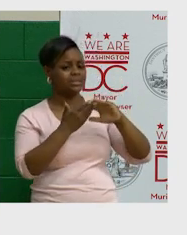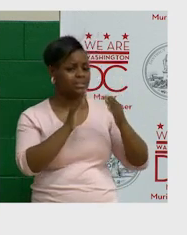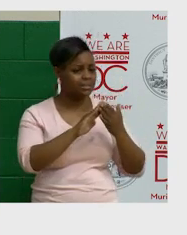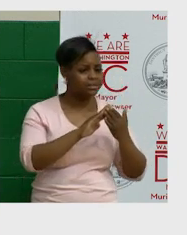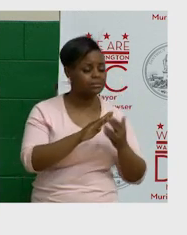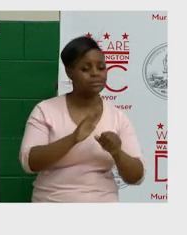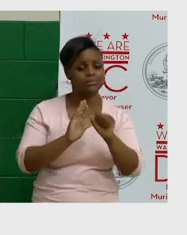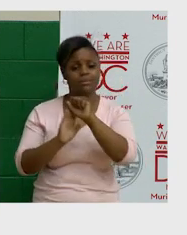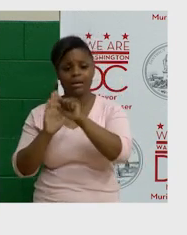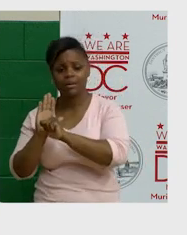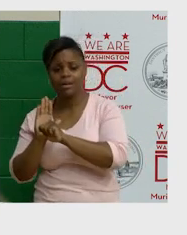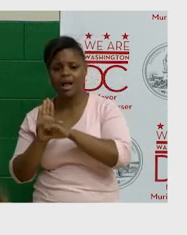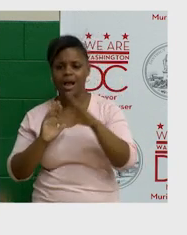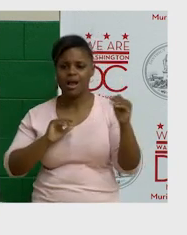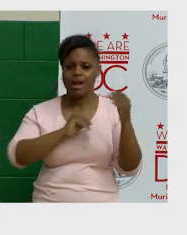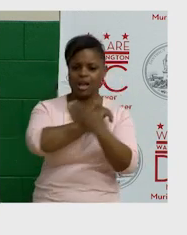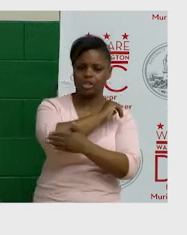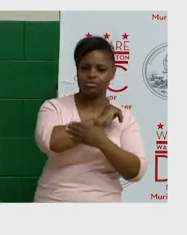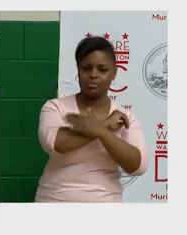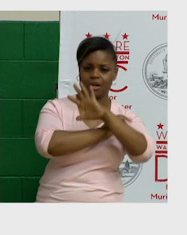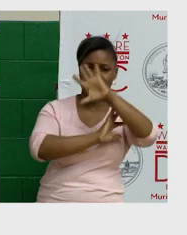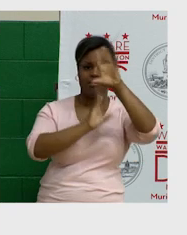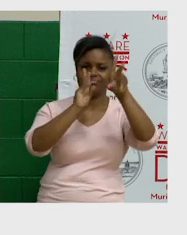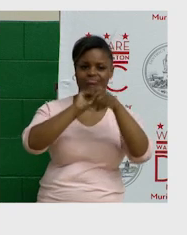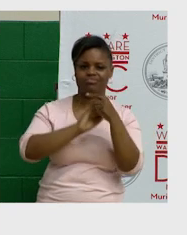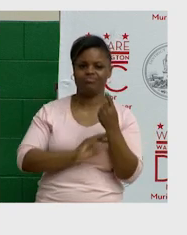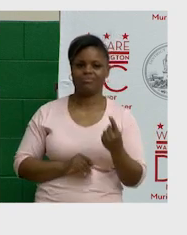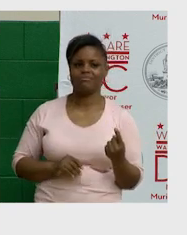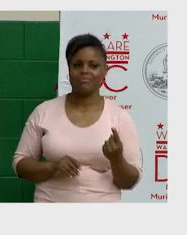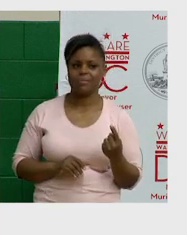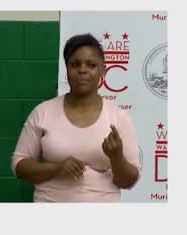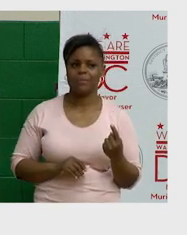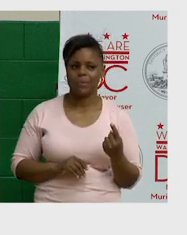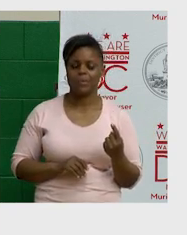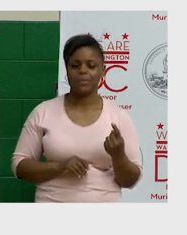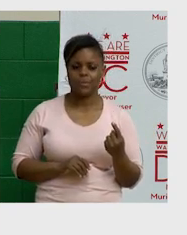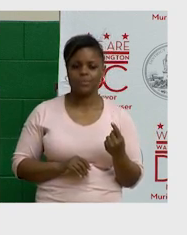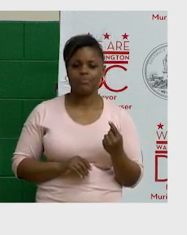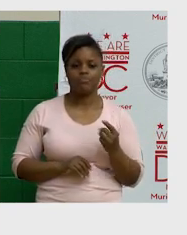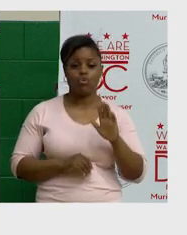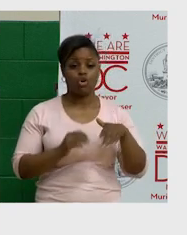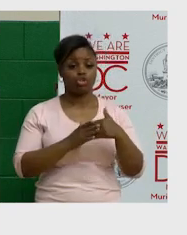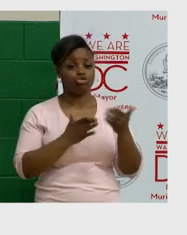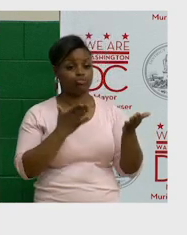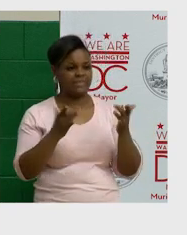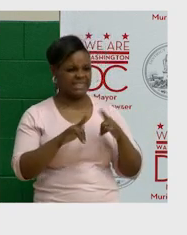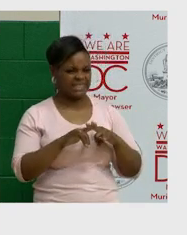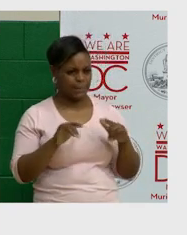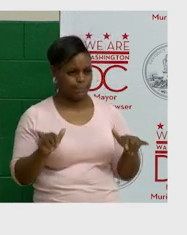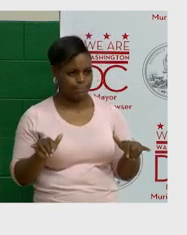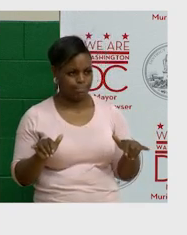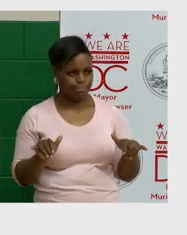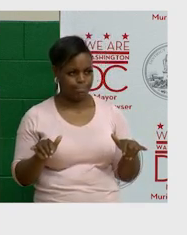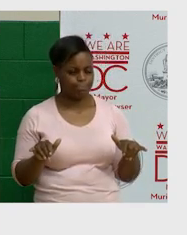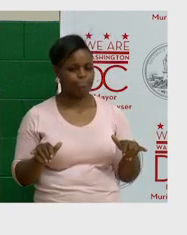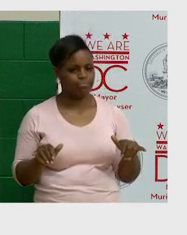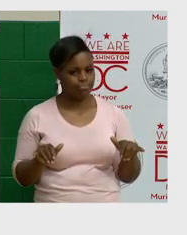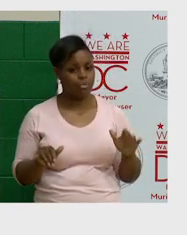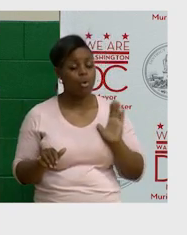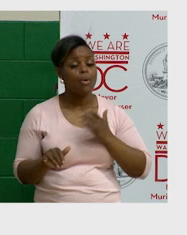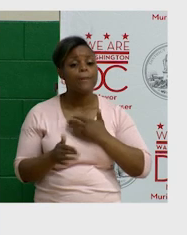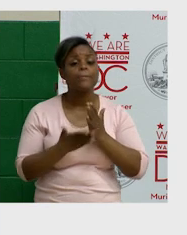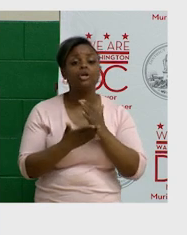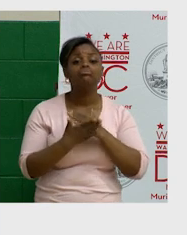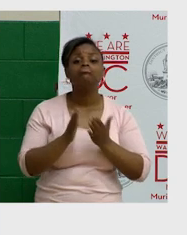So we do all of those services all at the same time. Our budget is, our operating budget